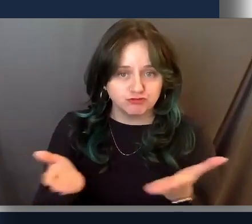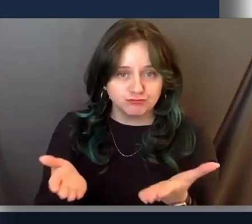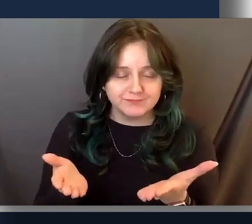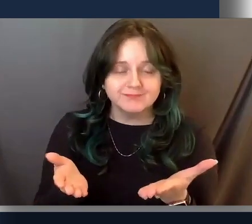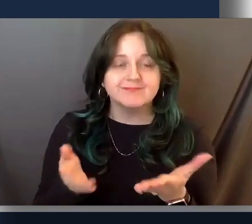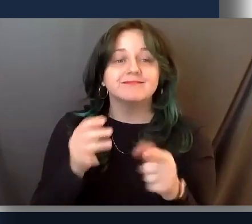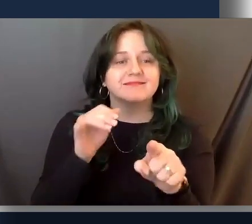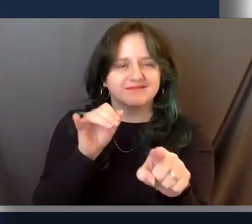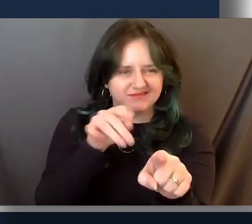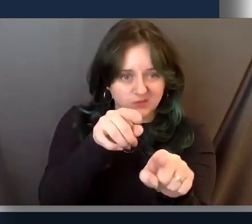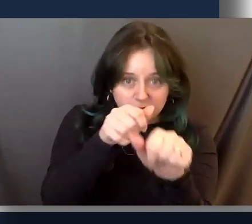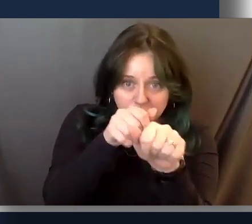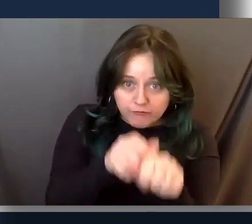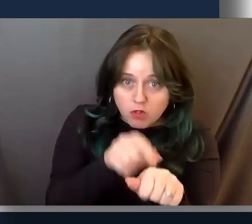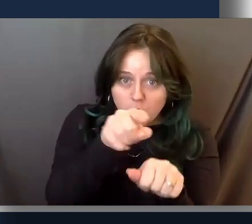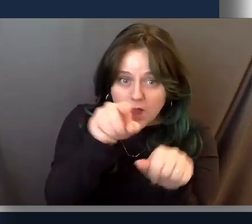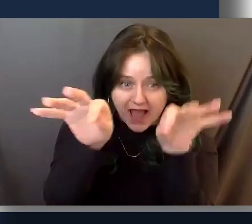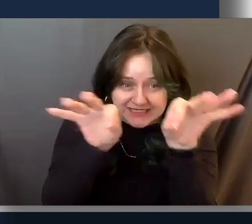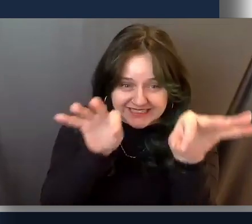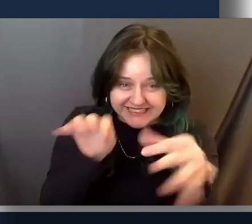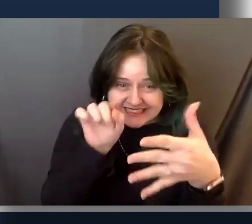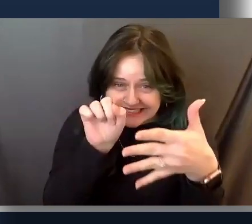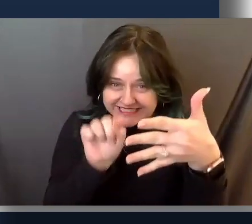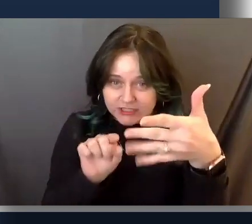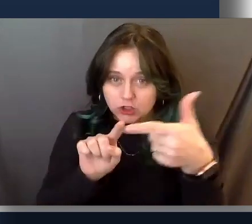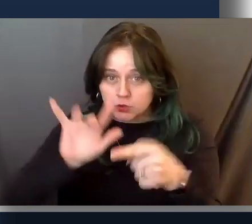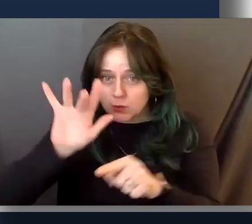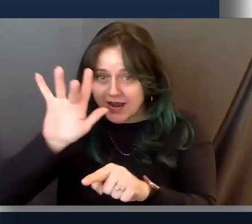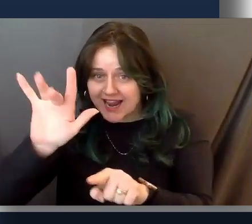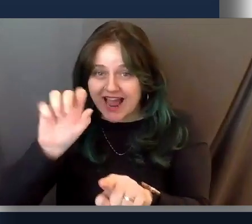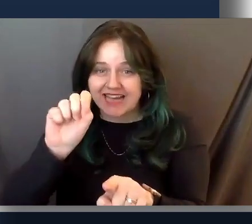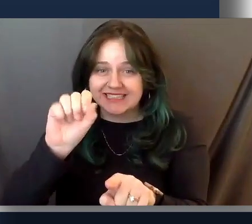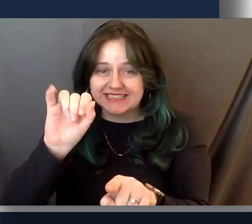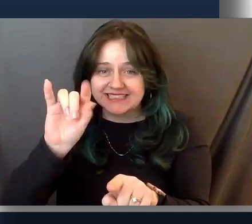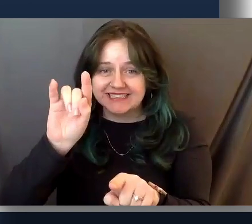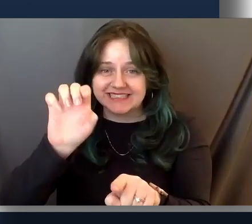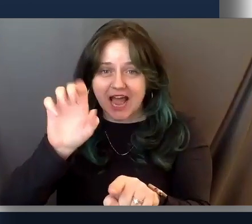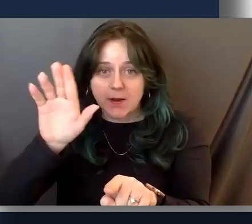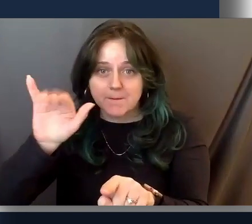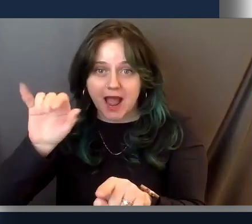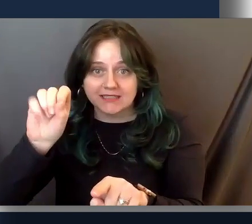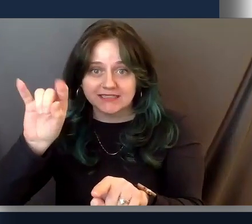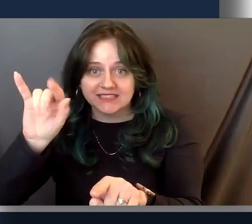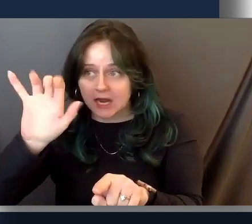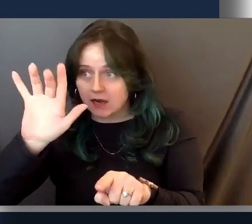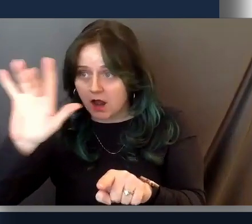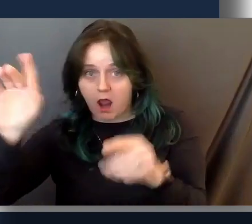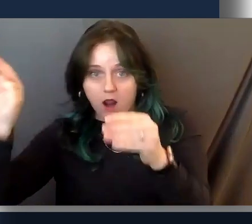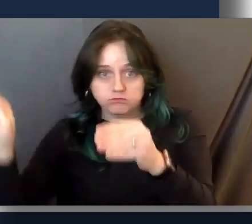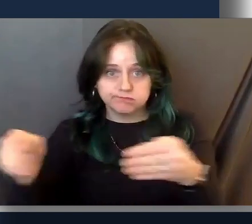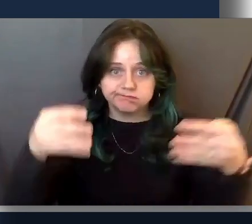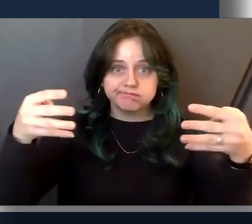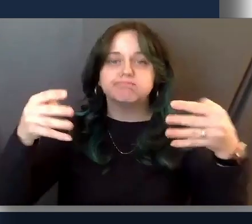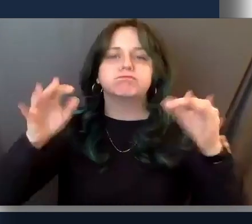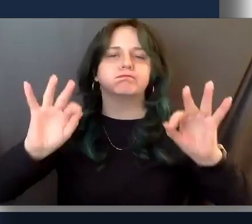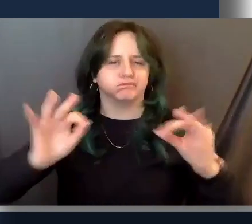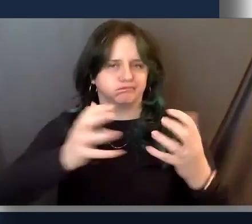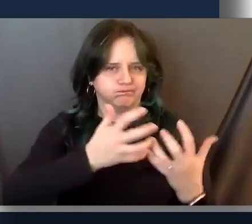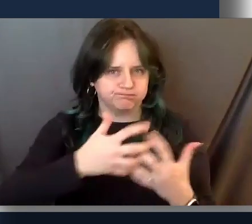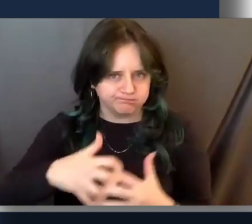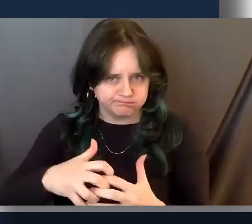the instructions on the slide to change your view setting to side by side, it should work well for you. There is